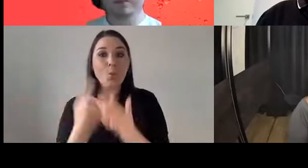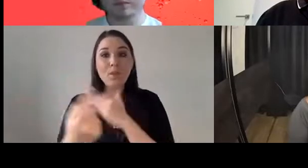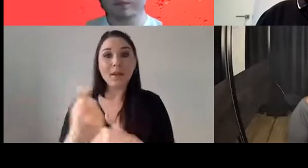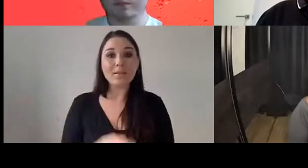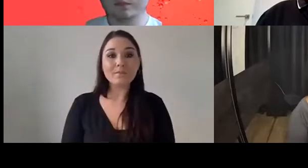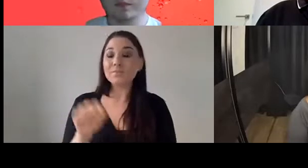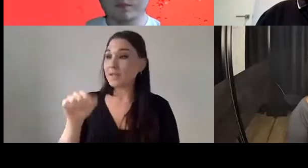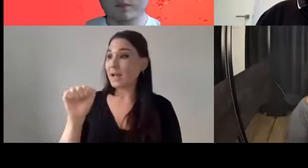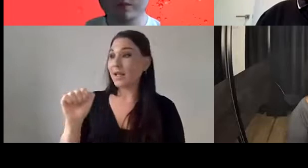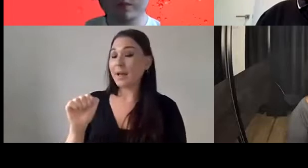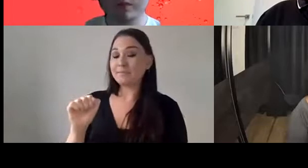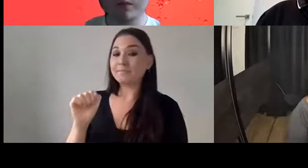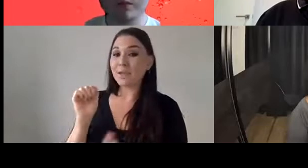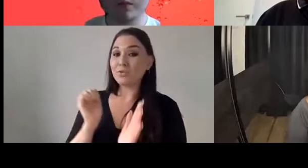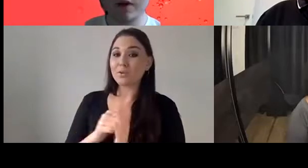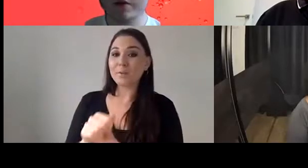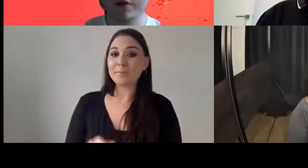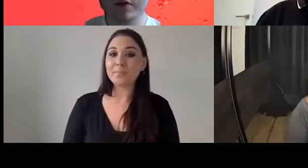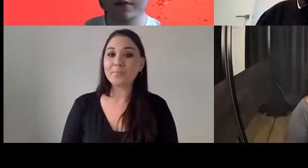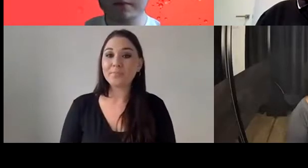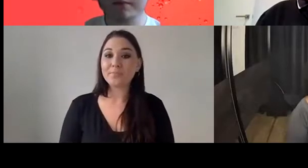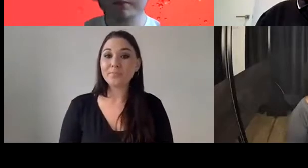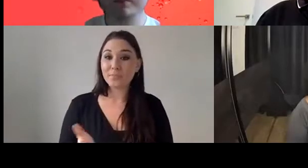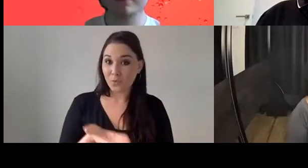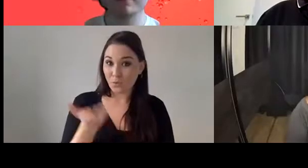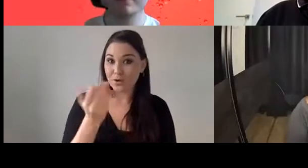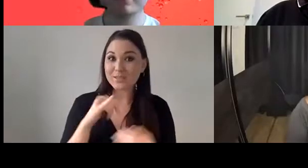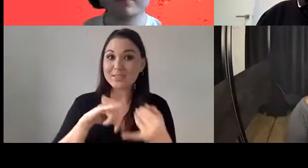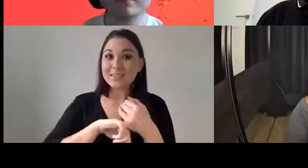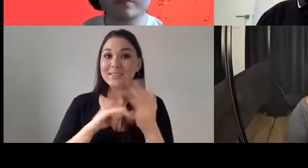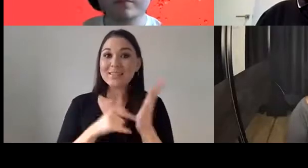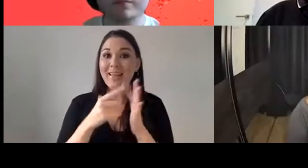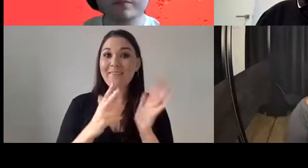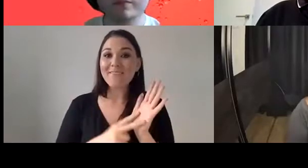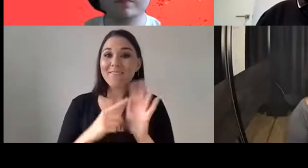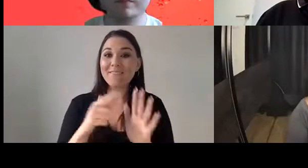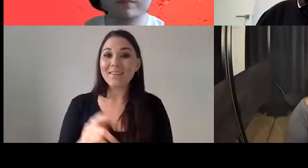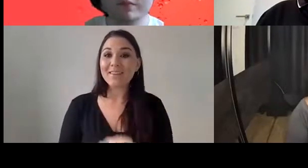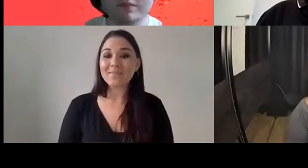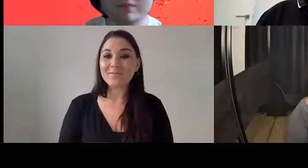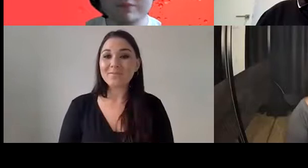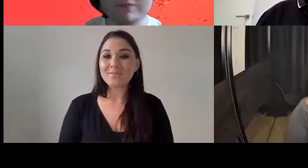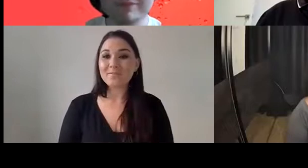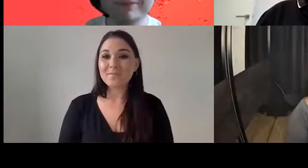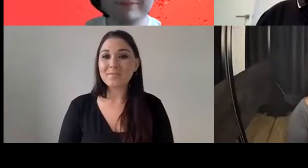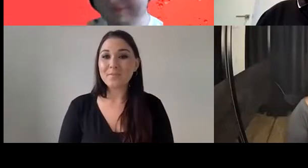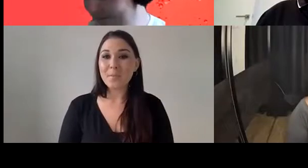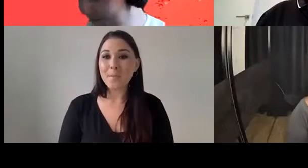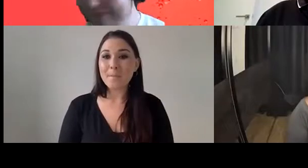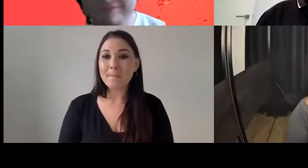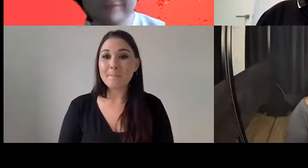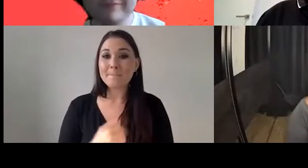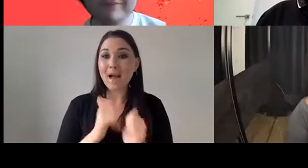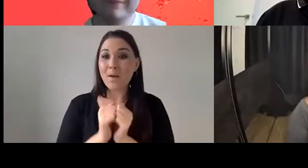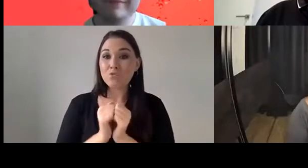Oh, George, no? Yeah, go for it, Steve. Not that I'm going to toot my own horn working for Google. I appreciate the kind